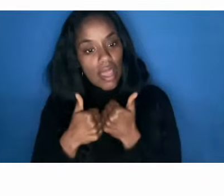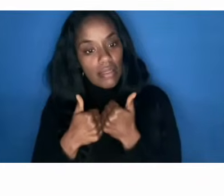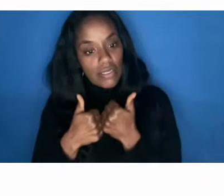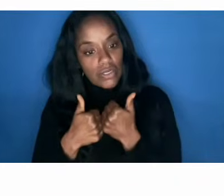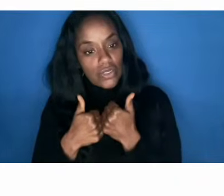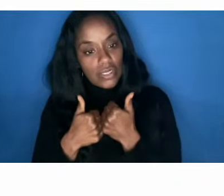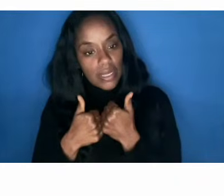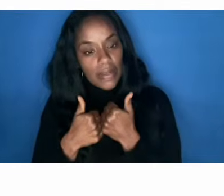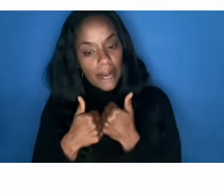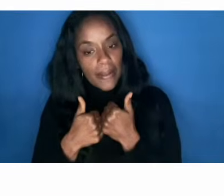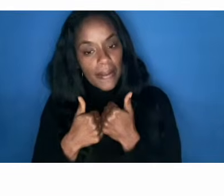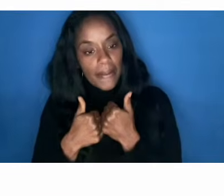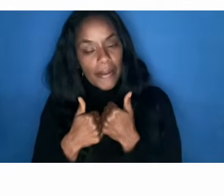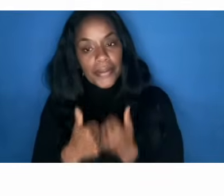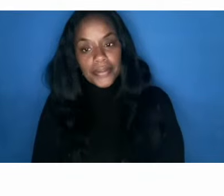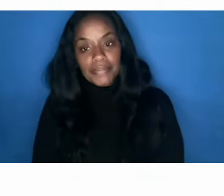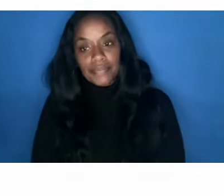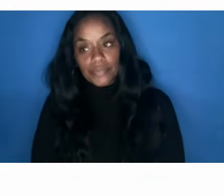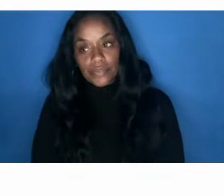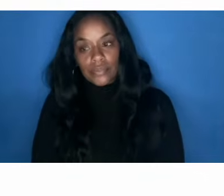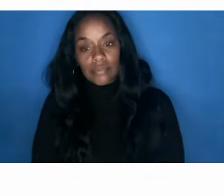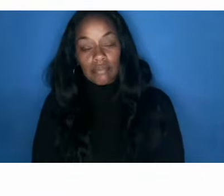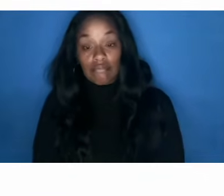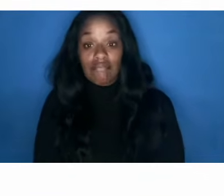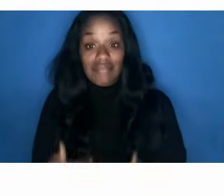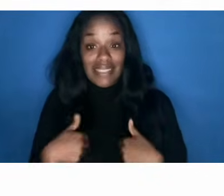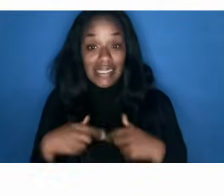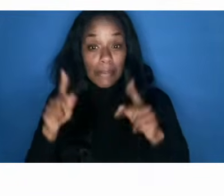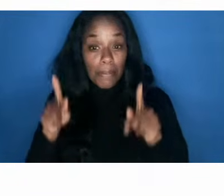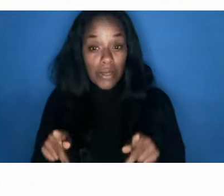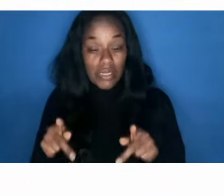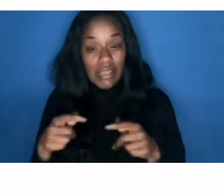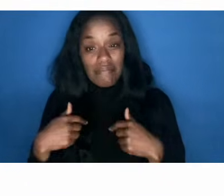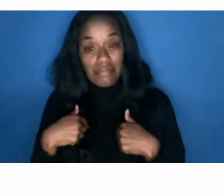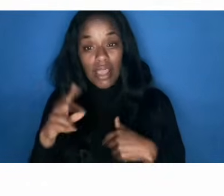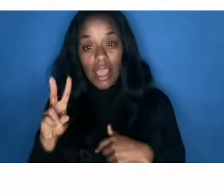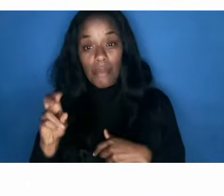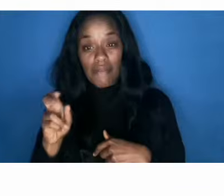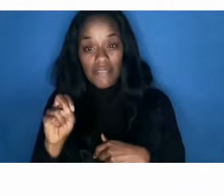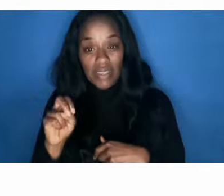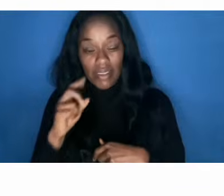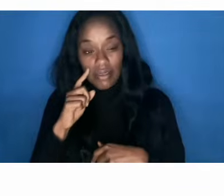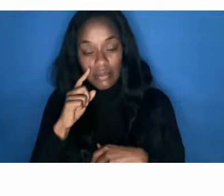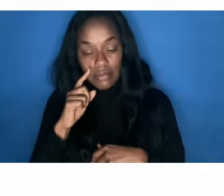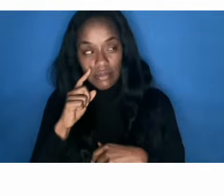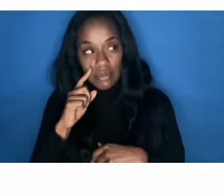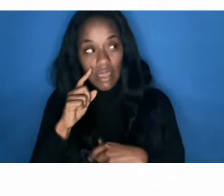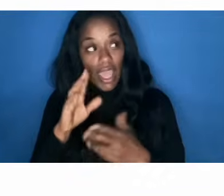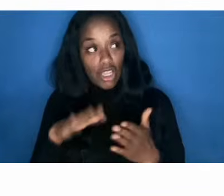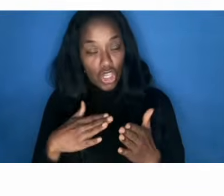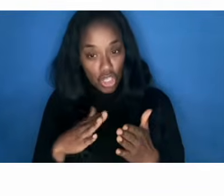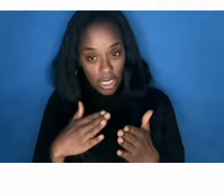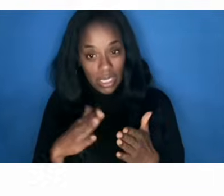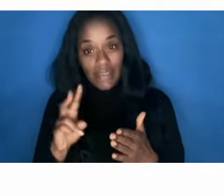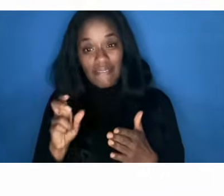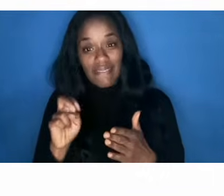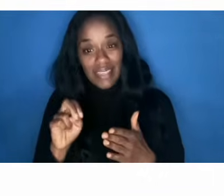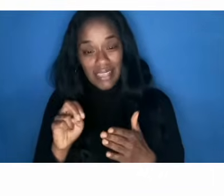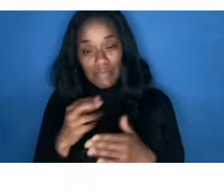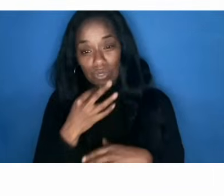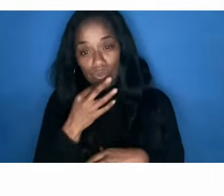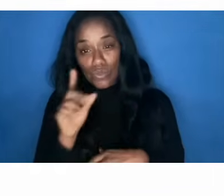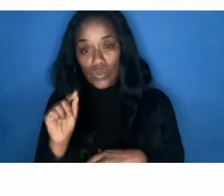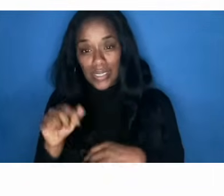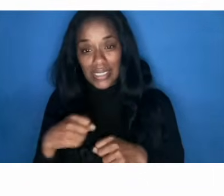you too. As someone who's been vegan and cooking vegan food for almost 20 years